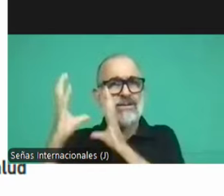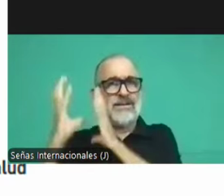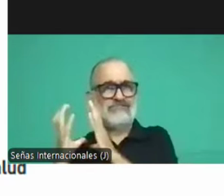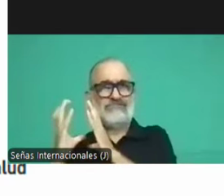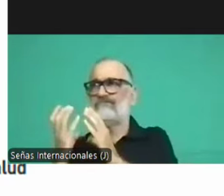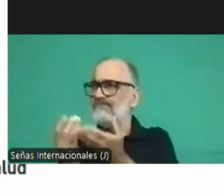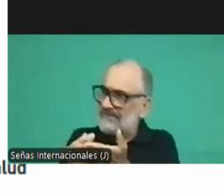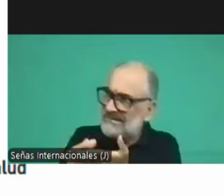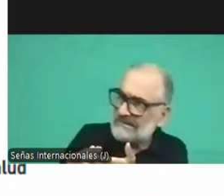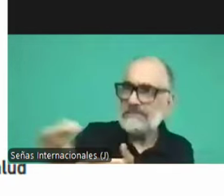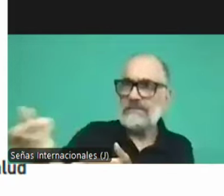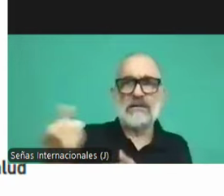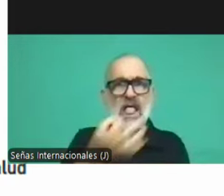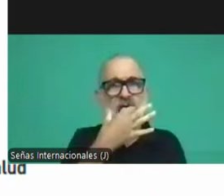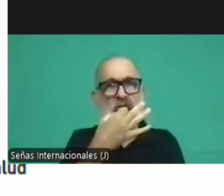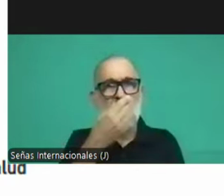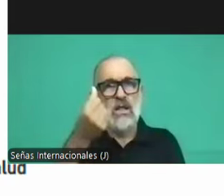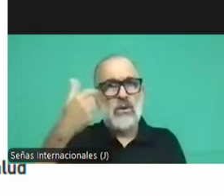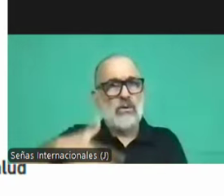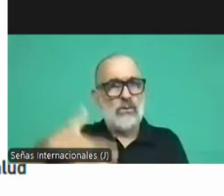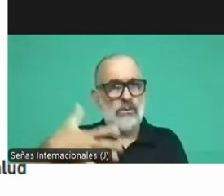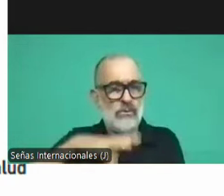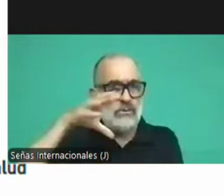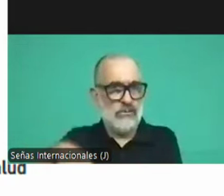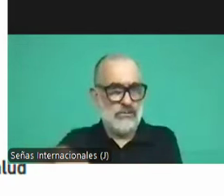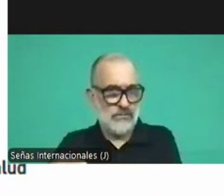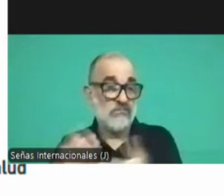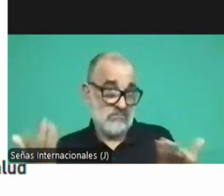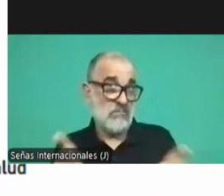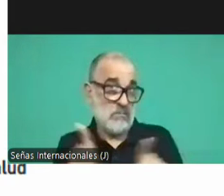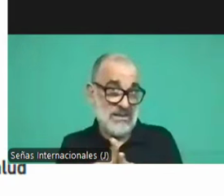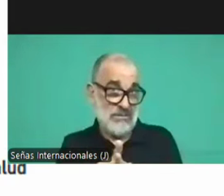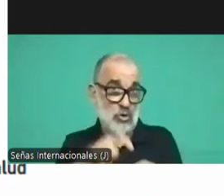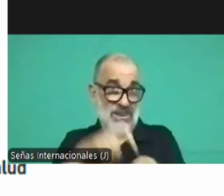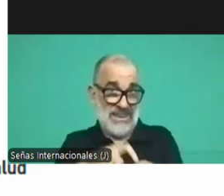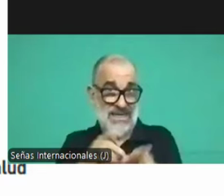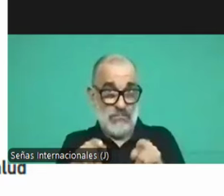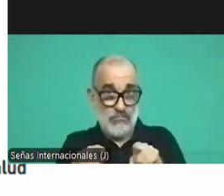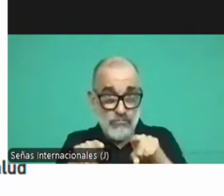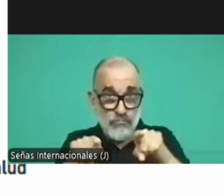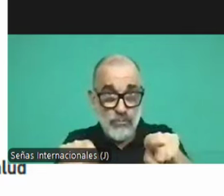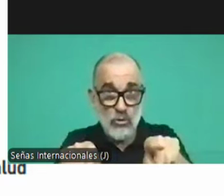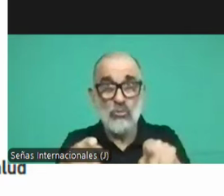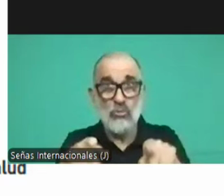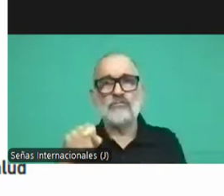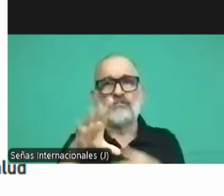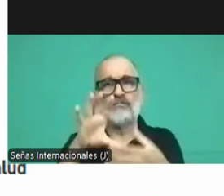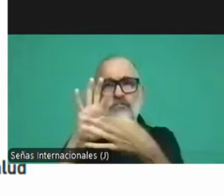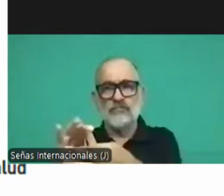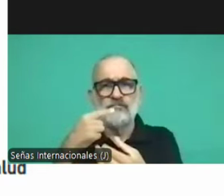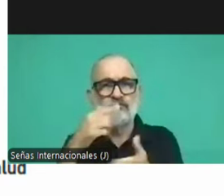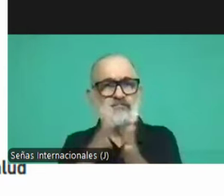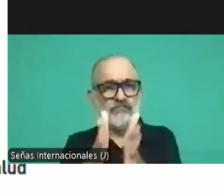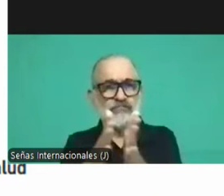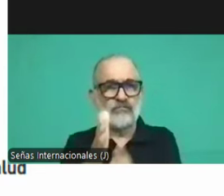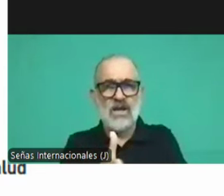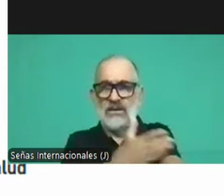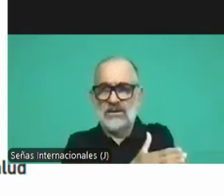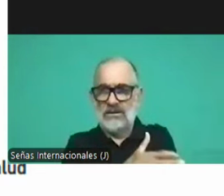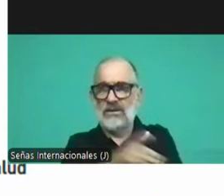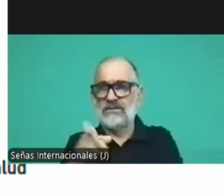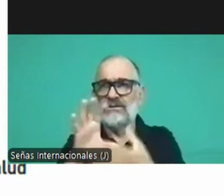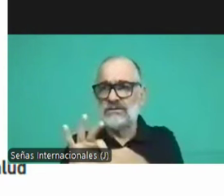has, al even, mismo tiempo, tiene which at sentido the por los same time comentarios makes previos que sense hice, by se the prior relaciona remarks that I en made. esos casos It con relates in